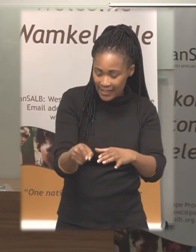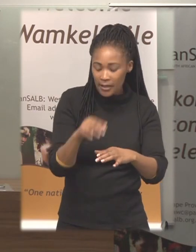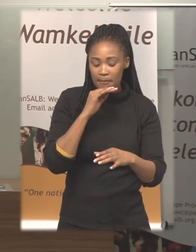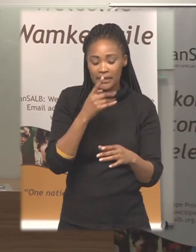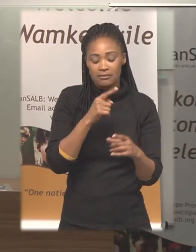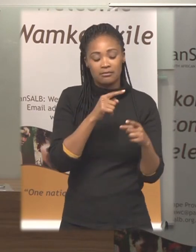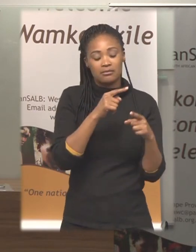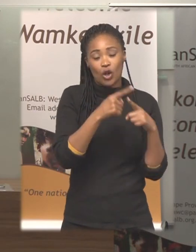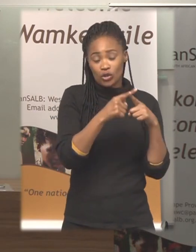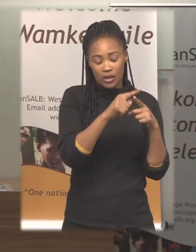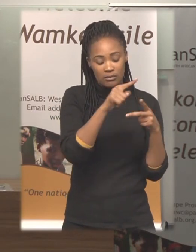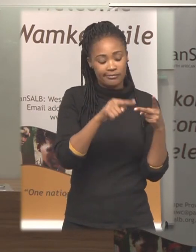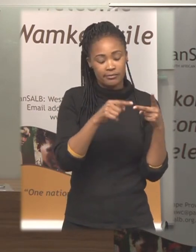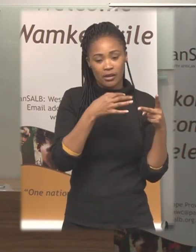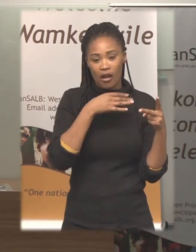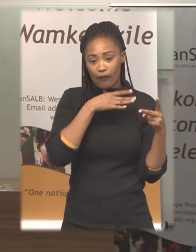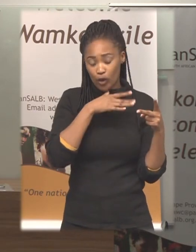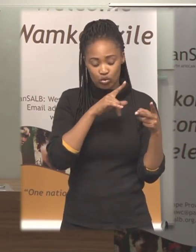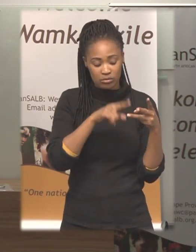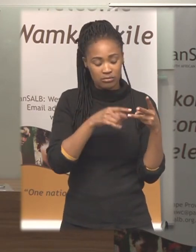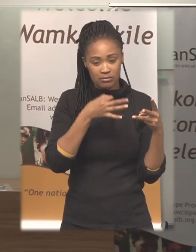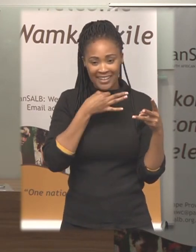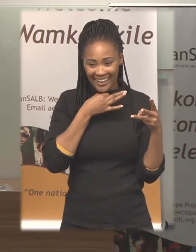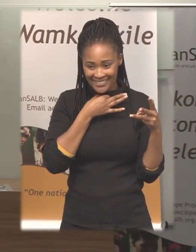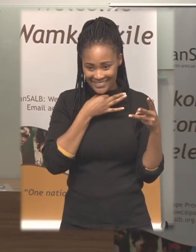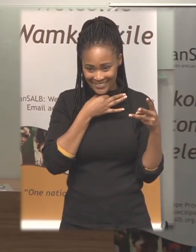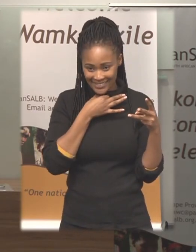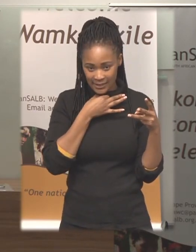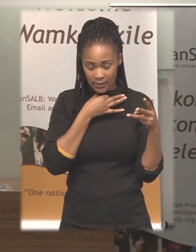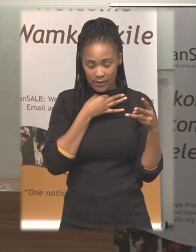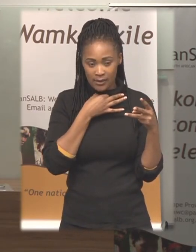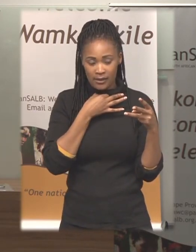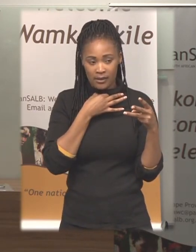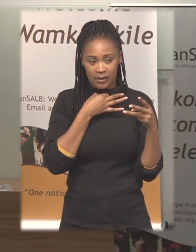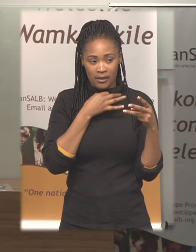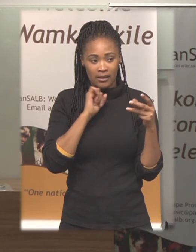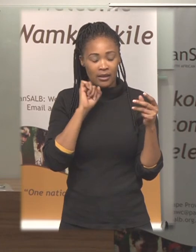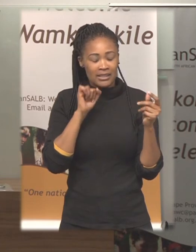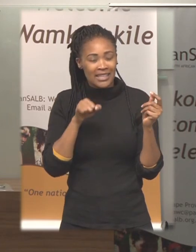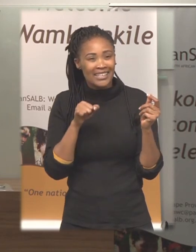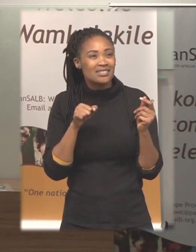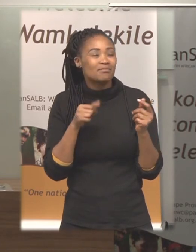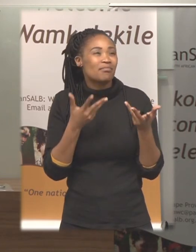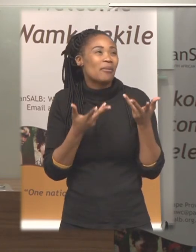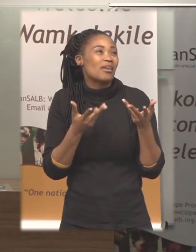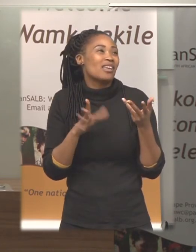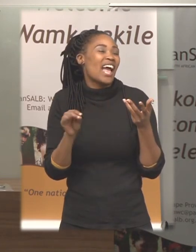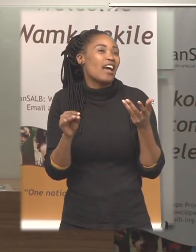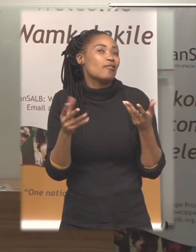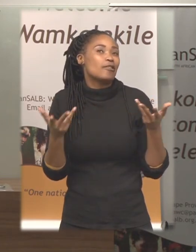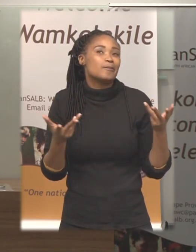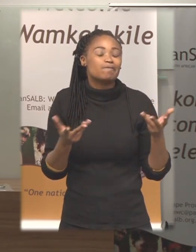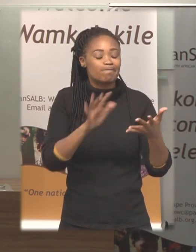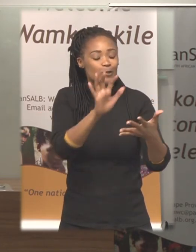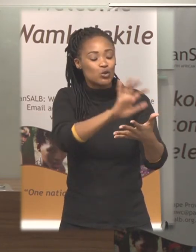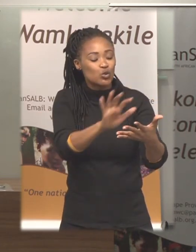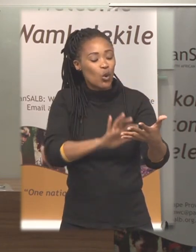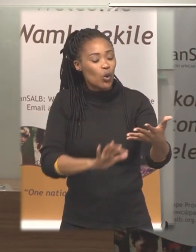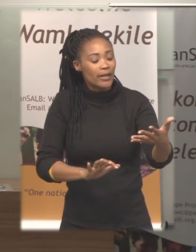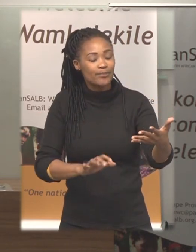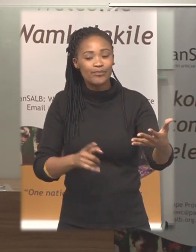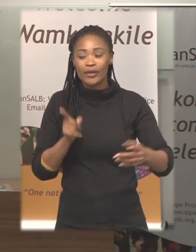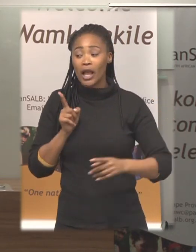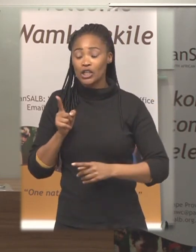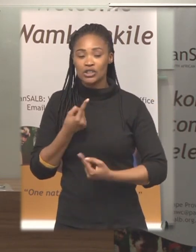isiXhosa, Afrikaans, and English. And although they had only they'd had a story that she told,